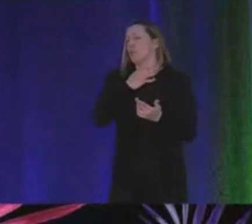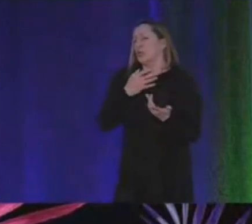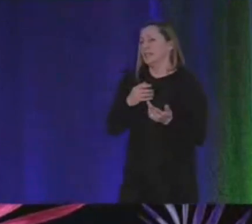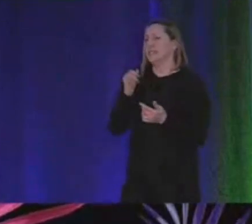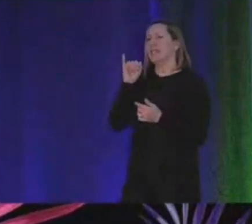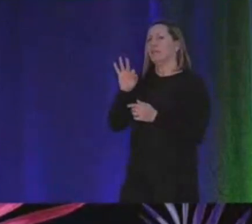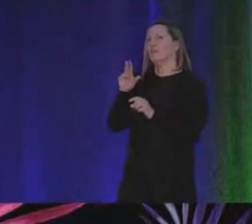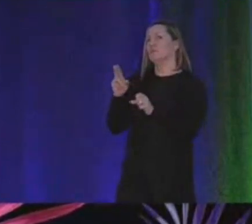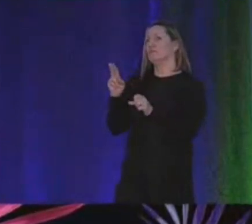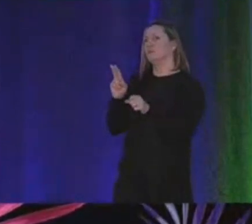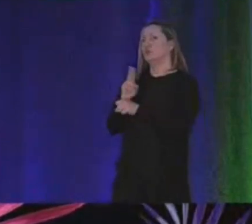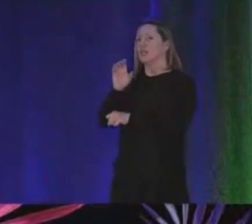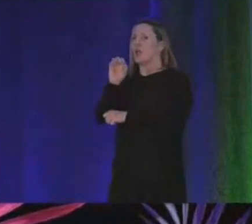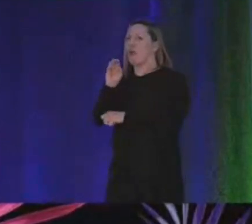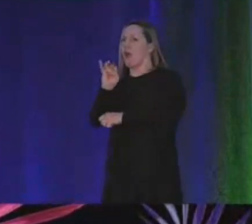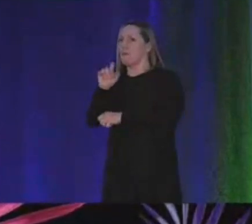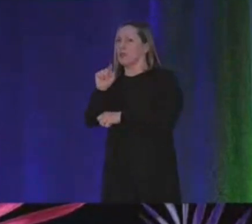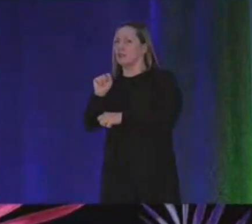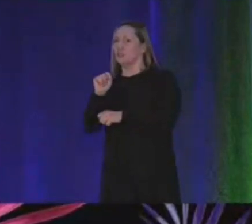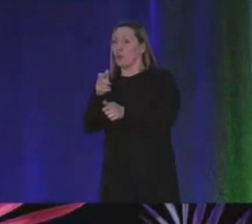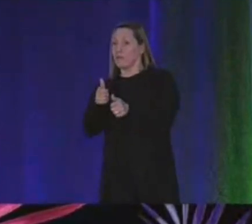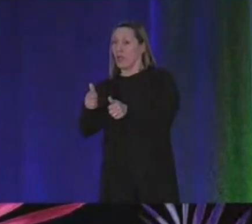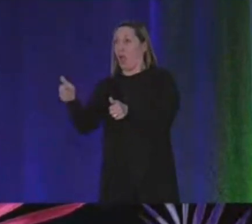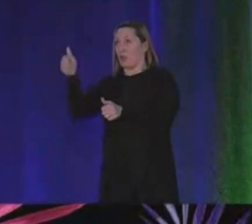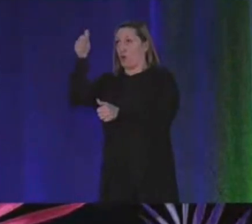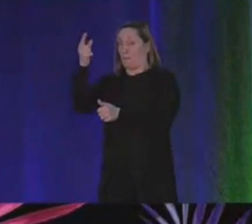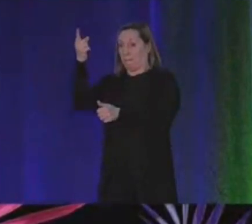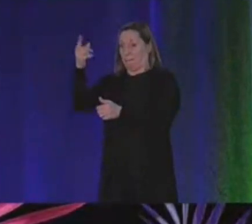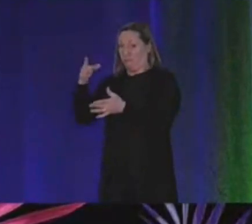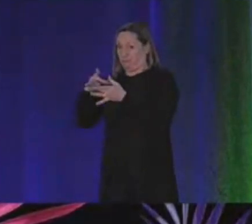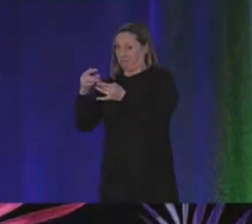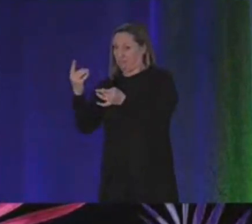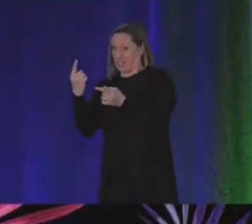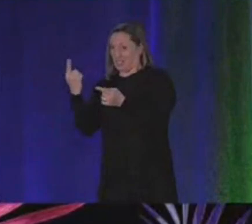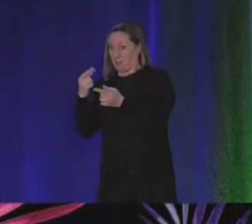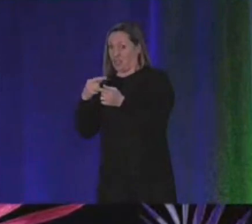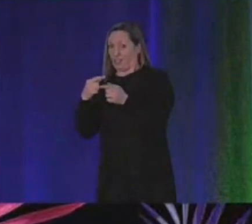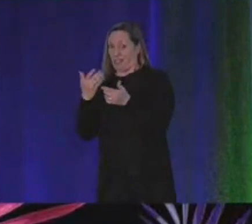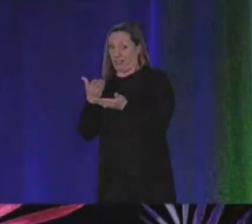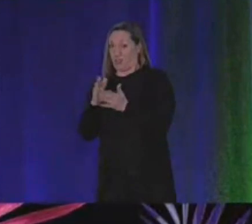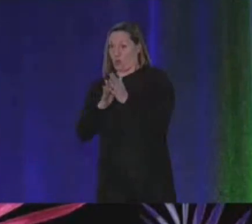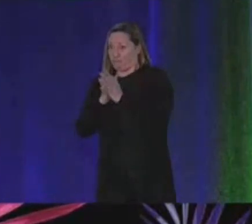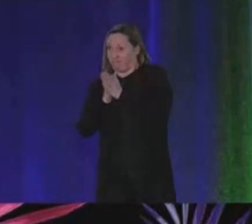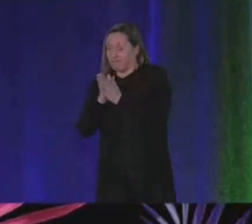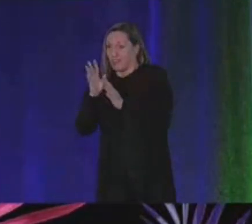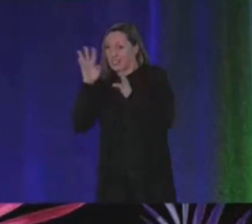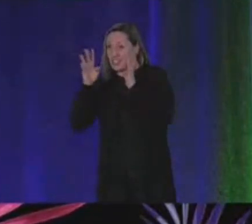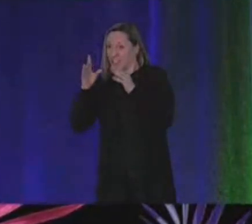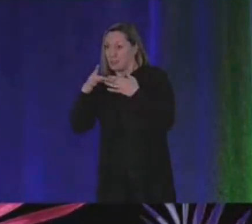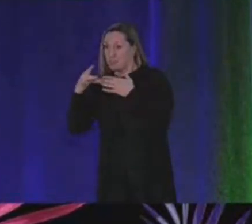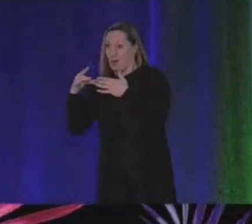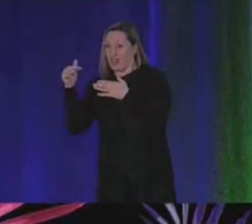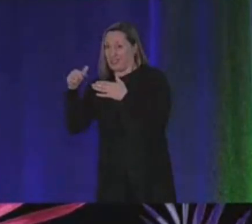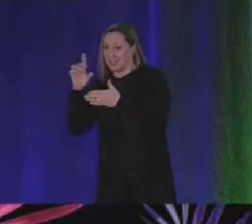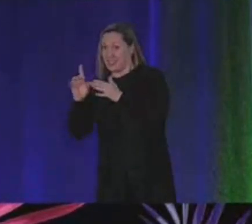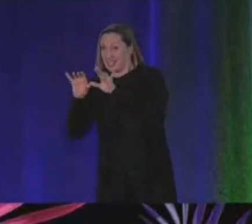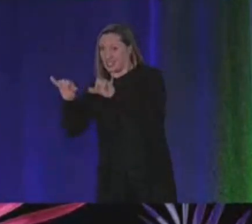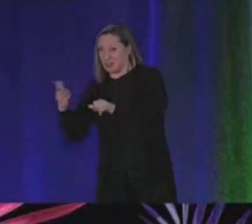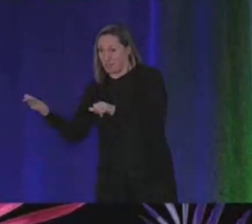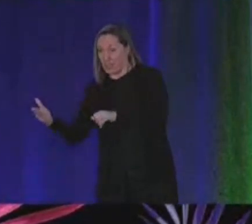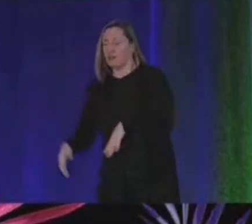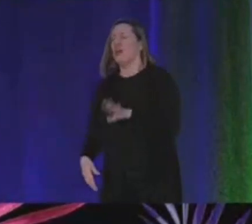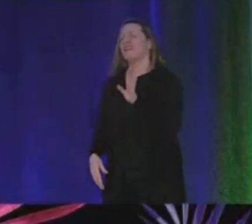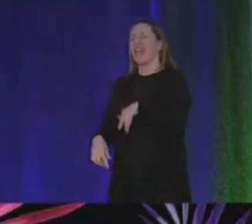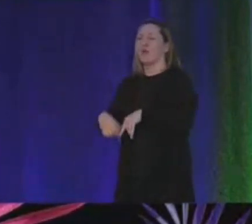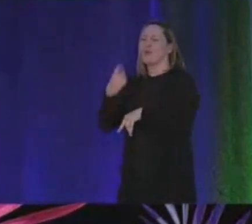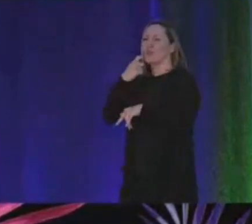Omlet, do any of your higher ups say anything about your initiative that you're spearheading this design system thing? Yeah, so we recently had a little bit of